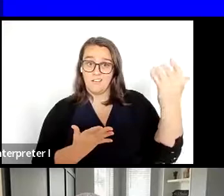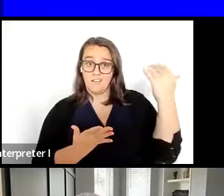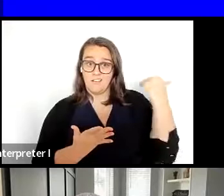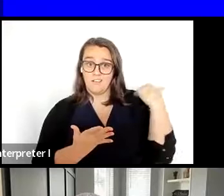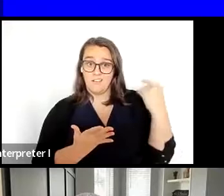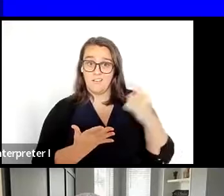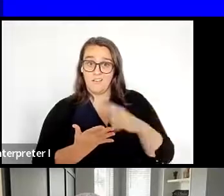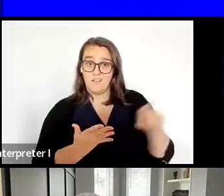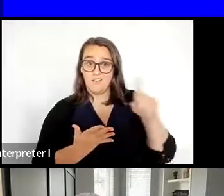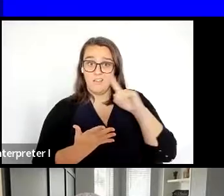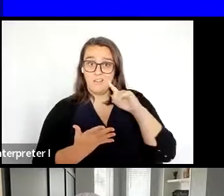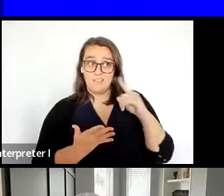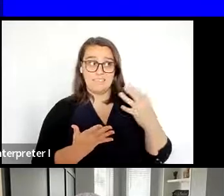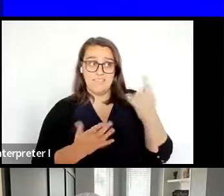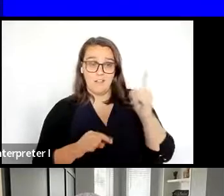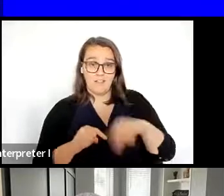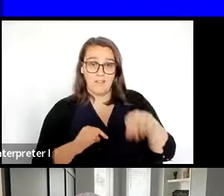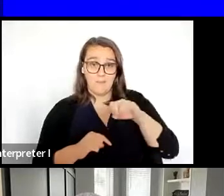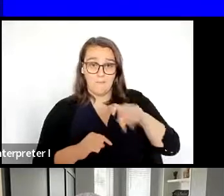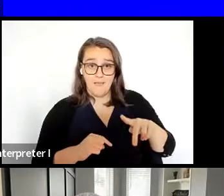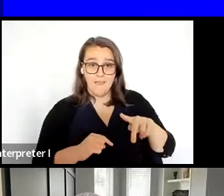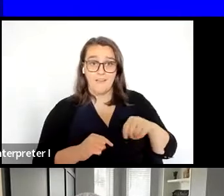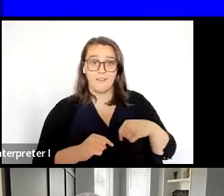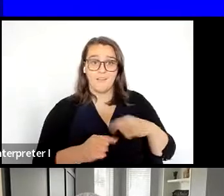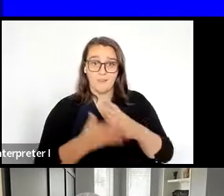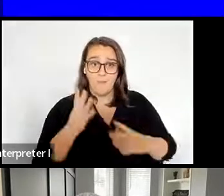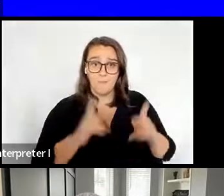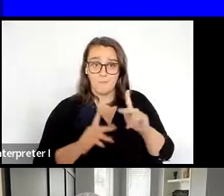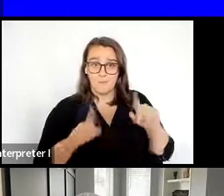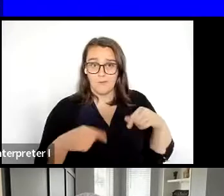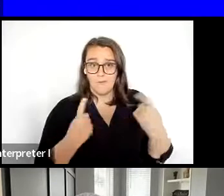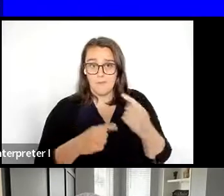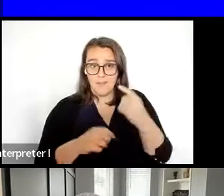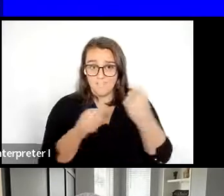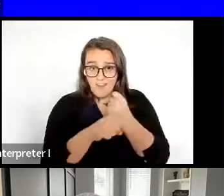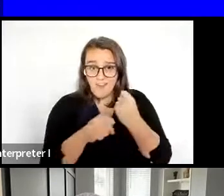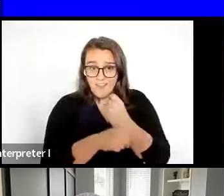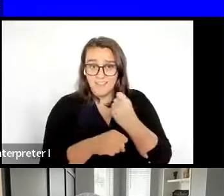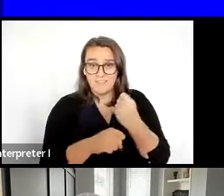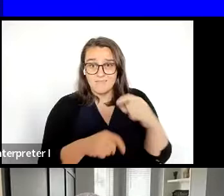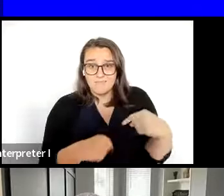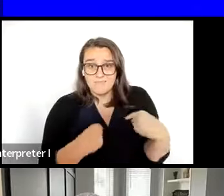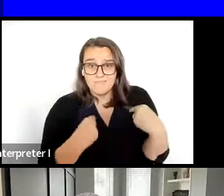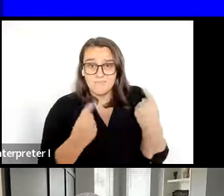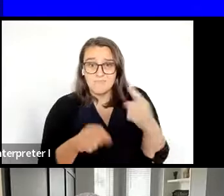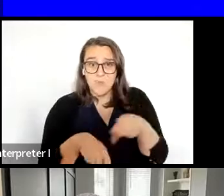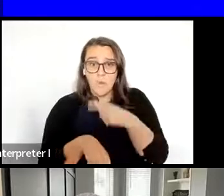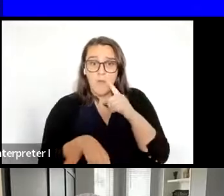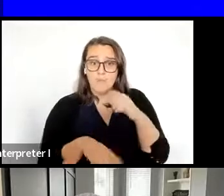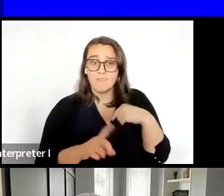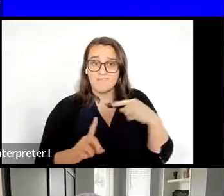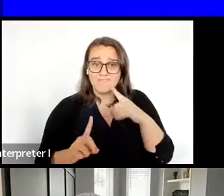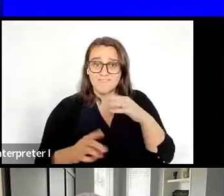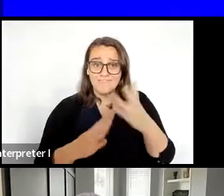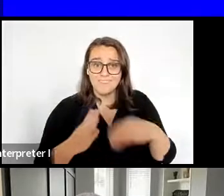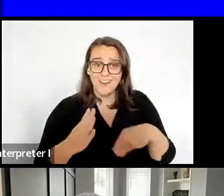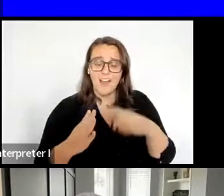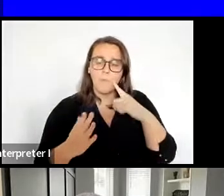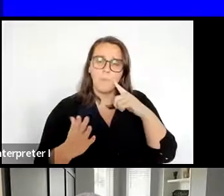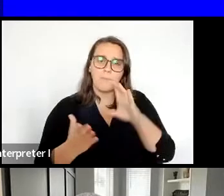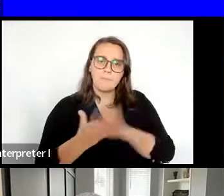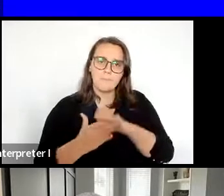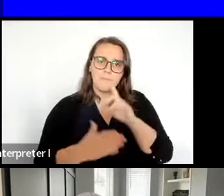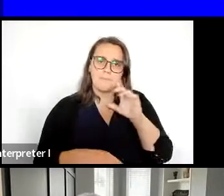who've been fighting for them to come back have since passed away. And we believe that the district residents in